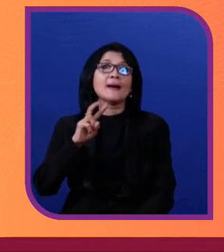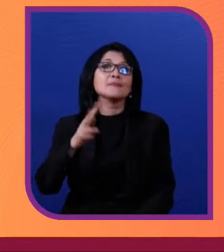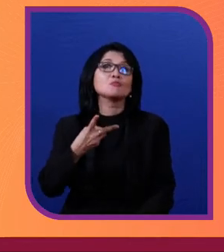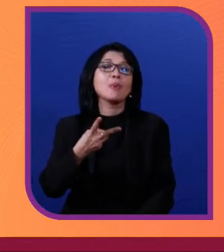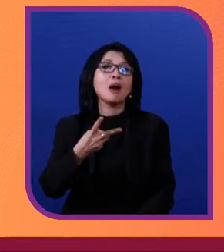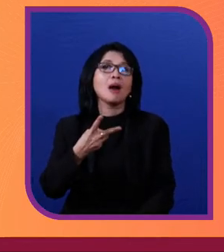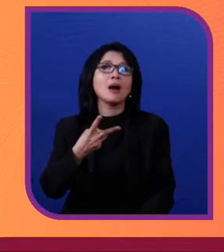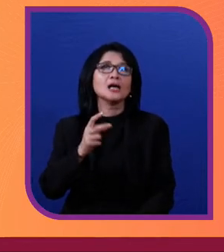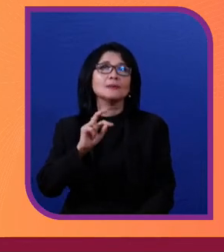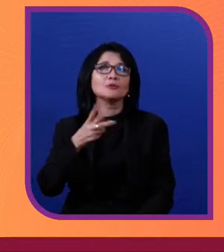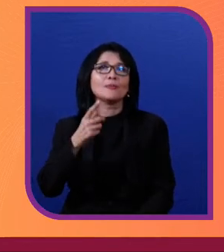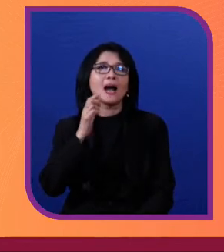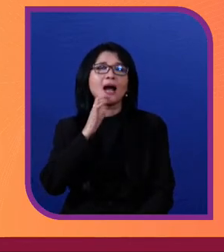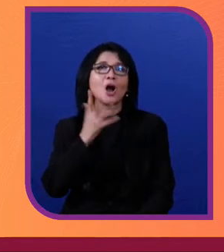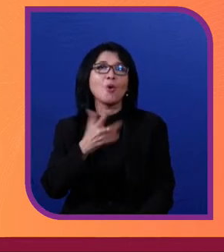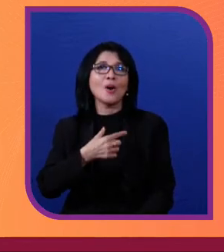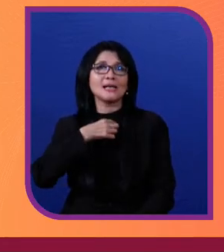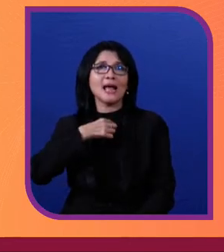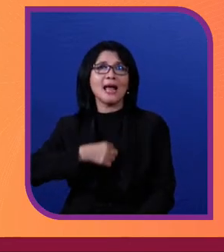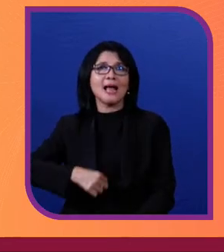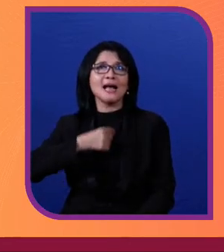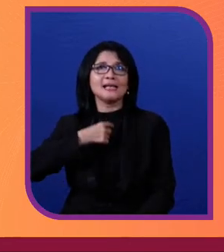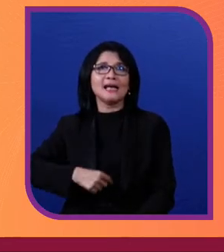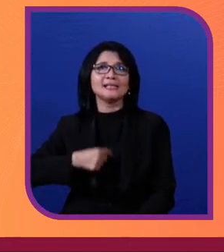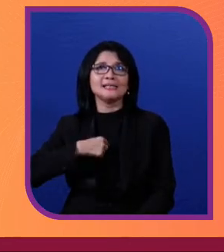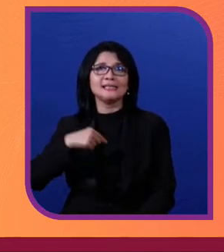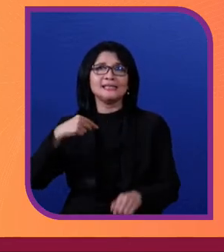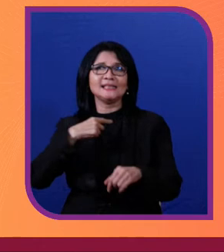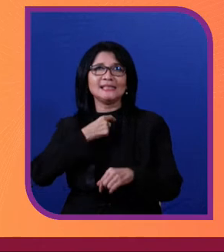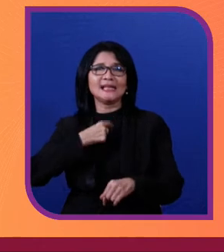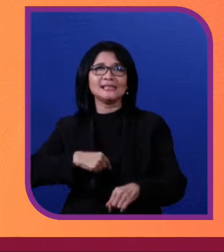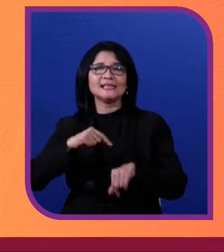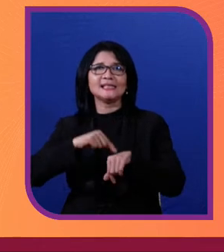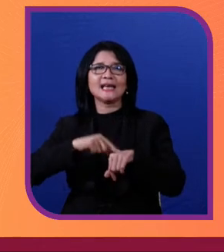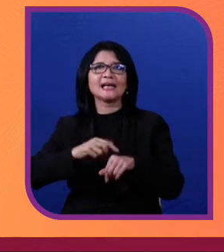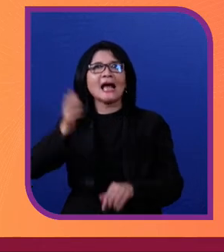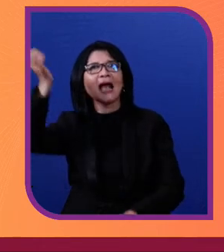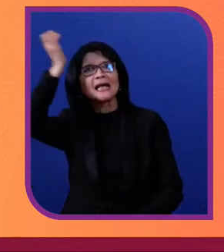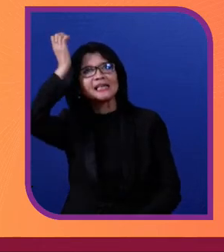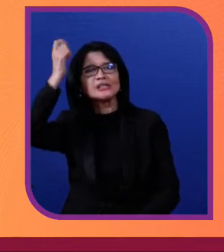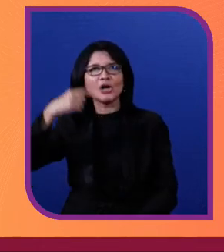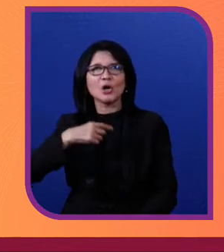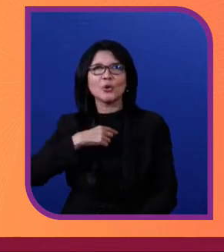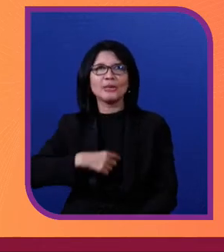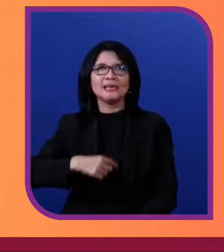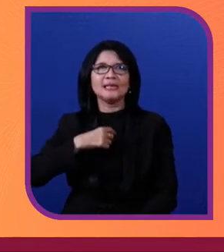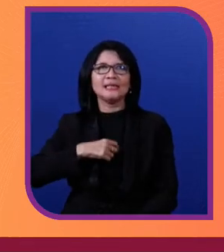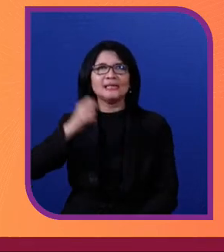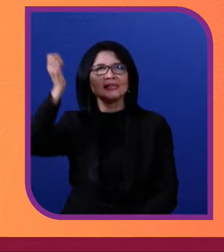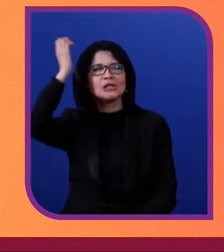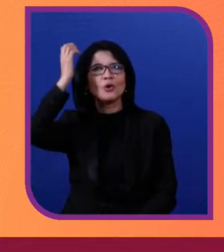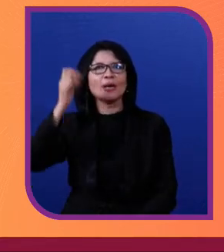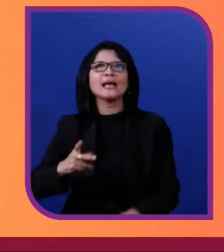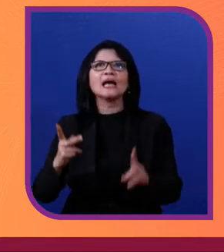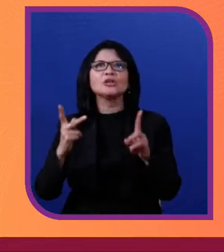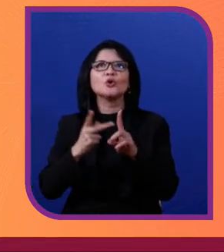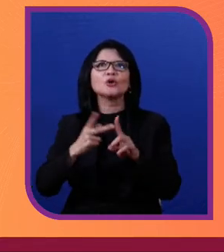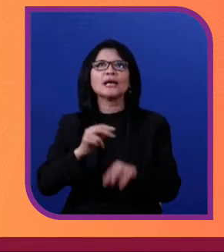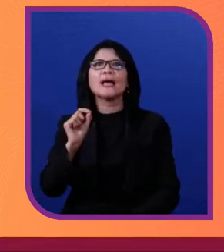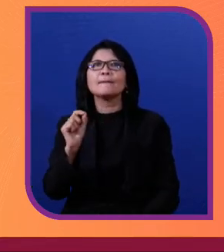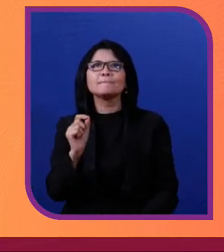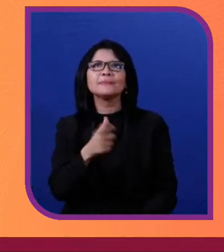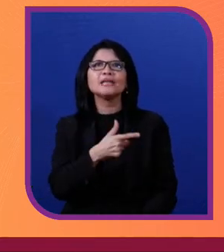highly efrom hydrocarbons eh now much from